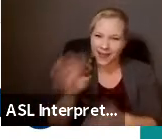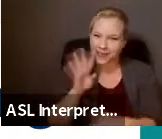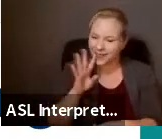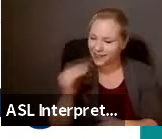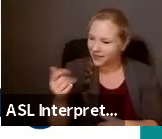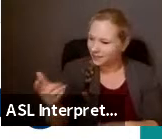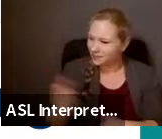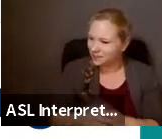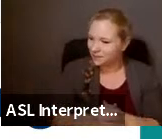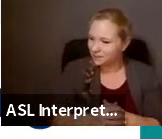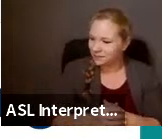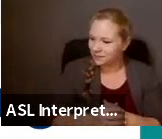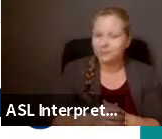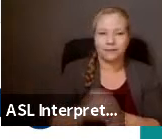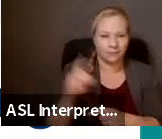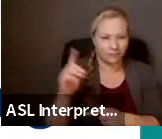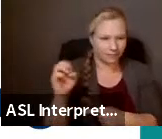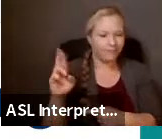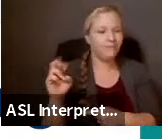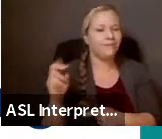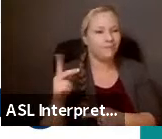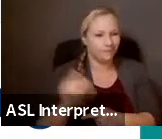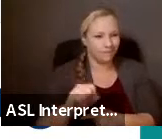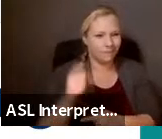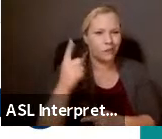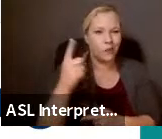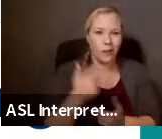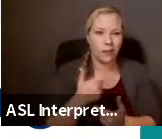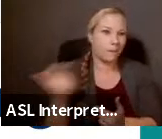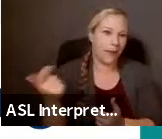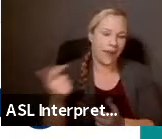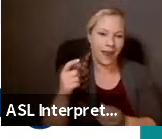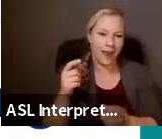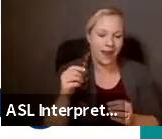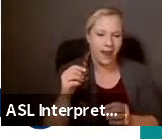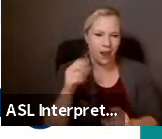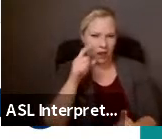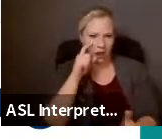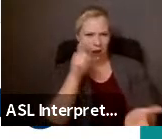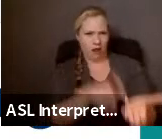main observations with this particular option that I'm sure many of you have made is